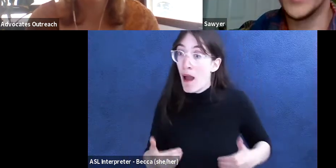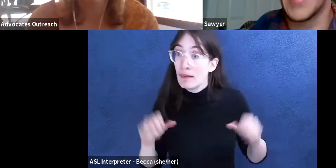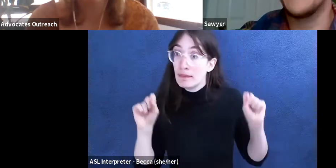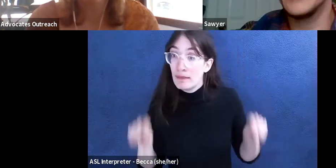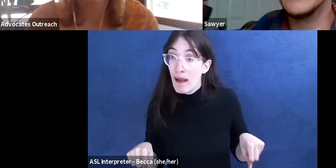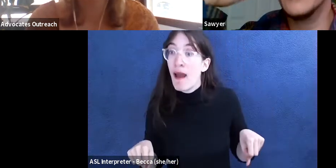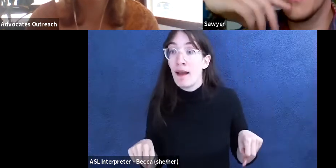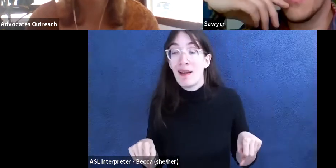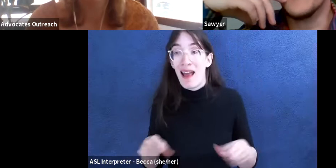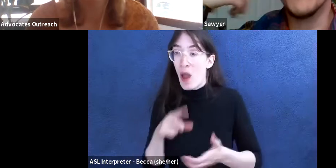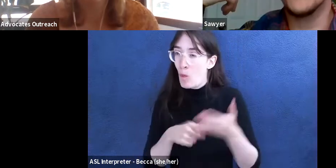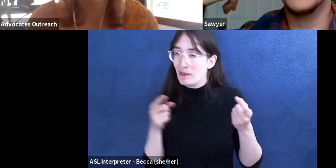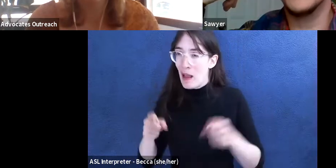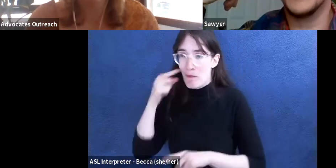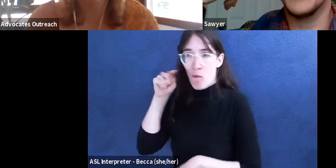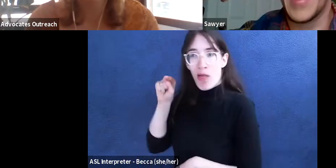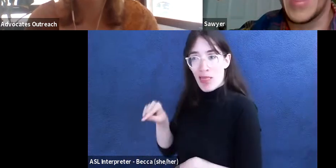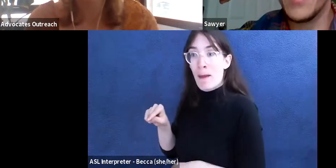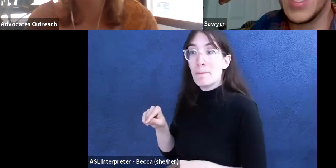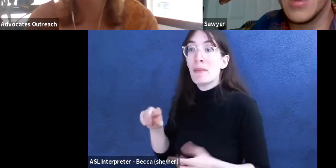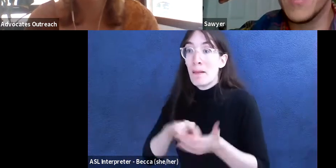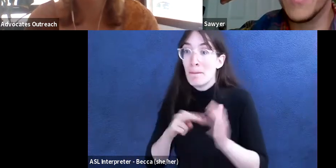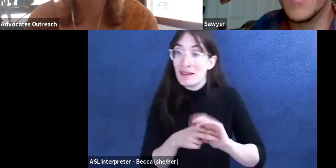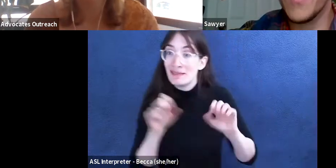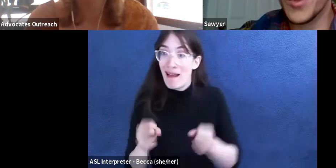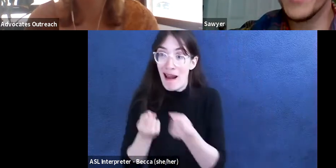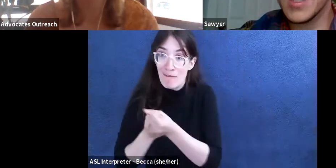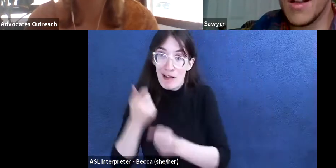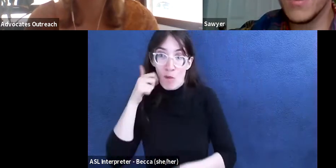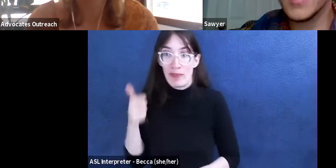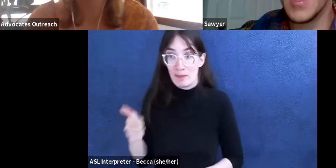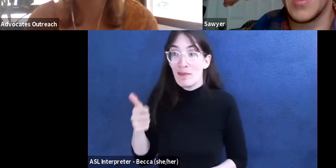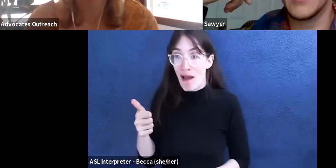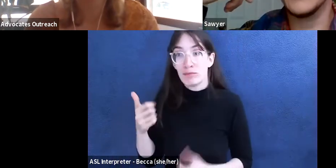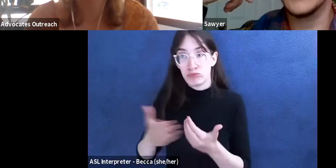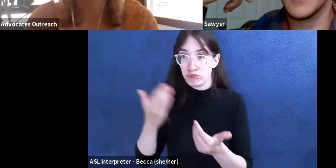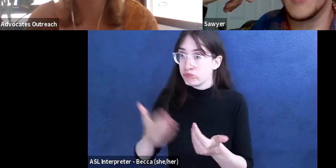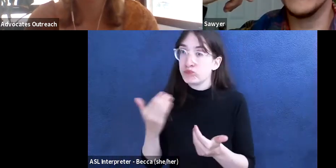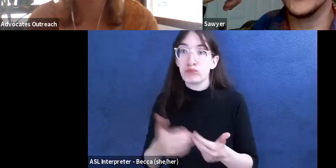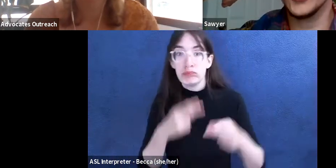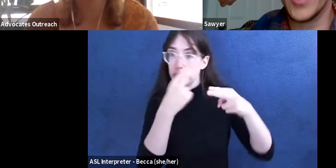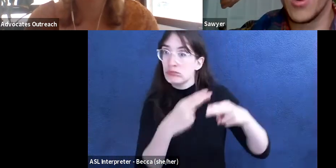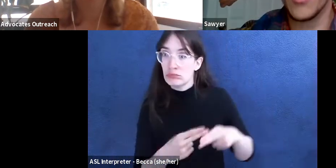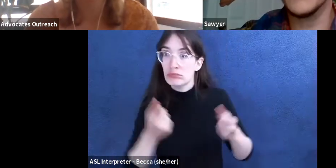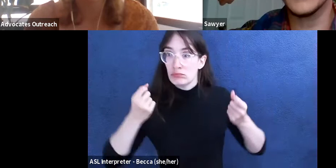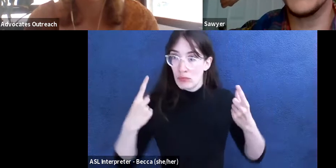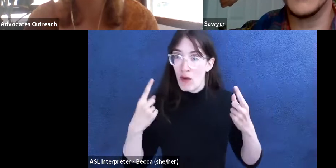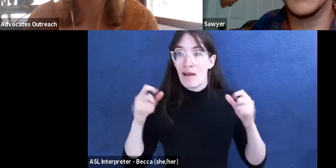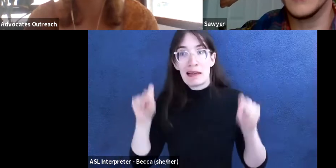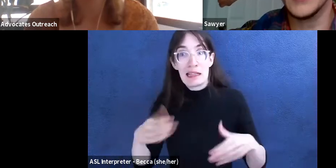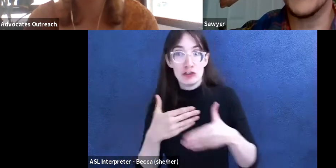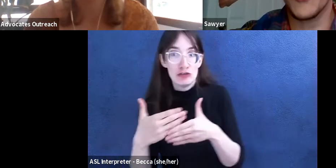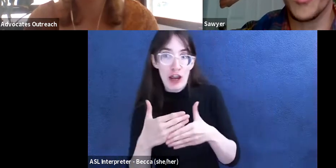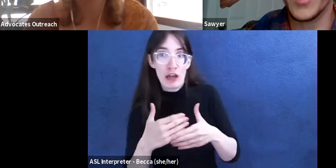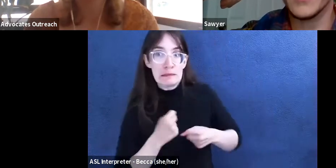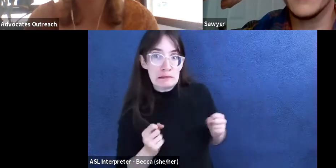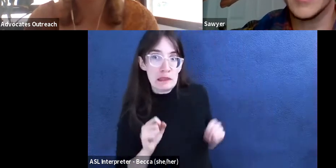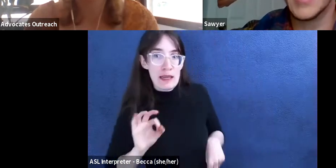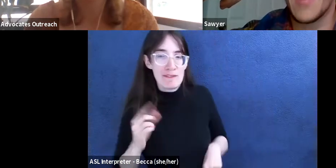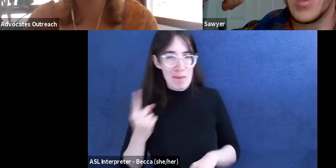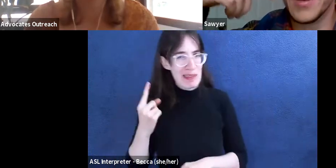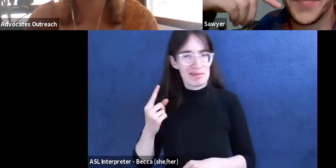learning new words all the time. So they don't have any reason to feel funny or embarrassed about those words unless